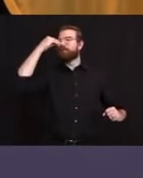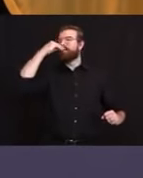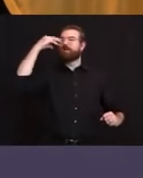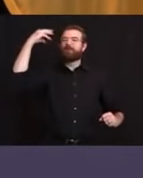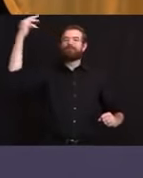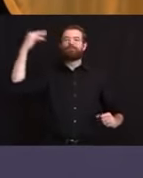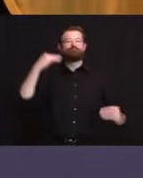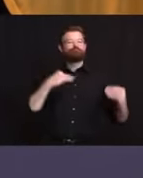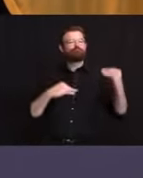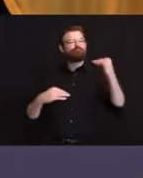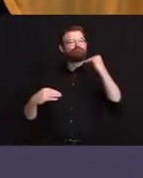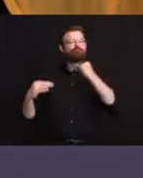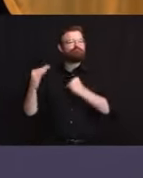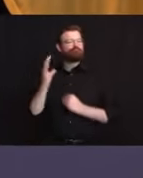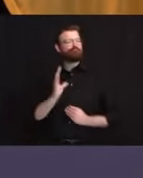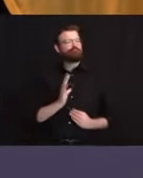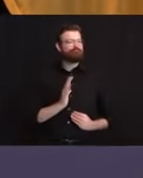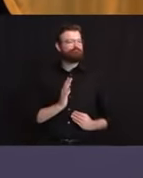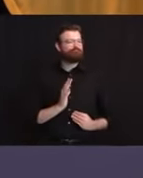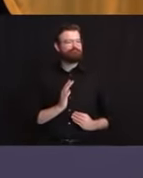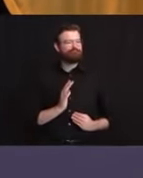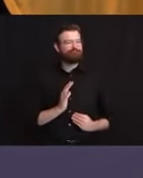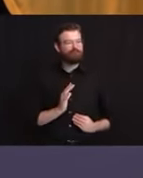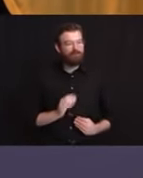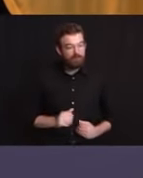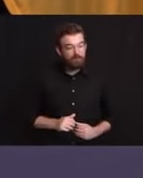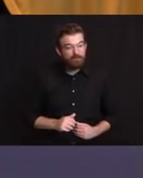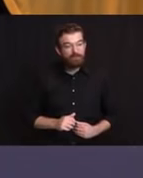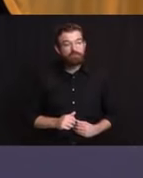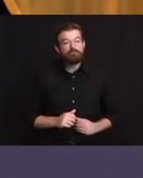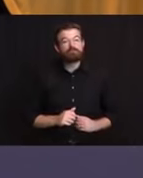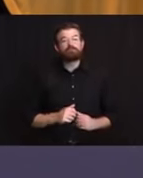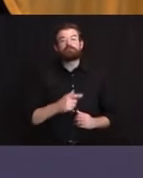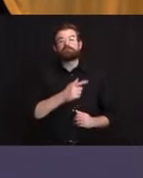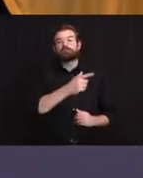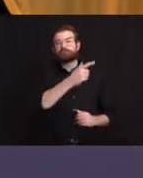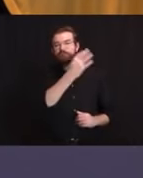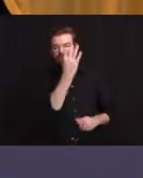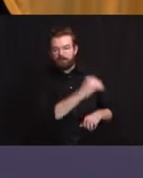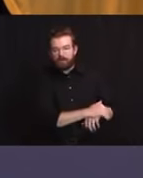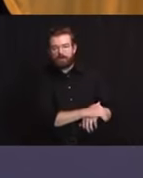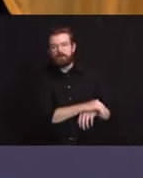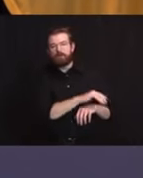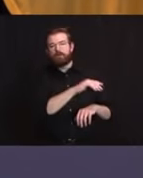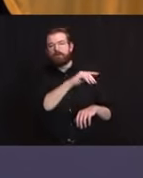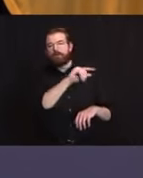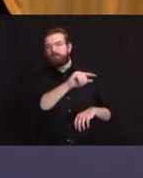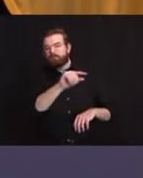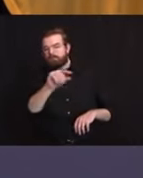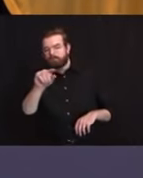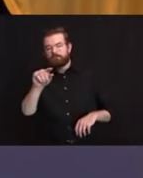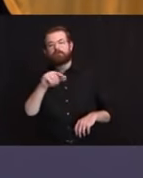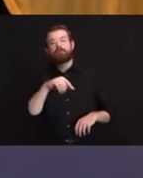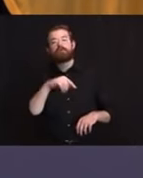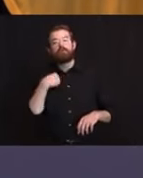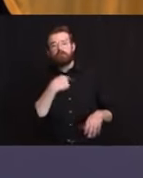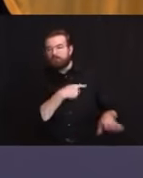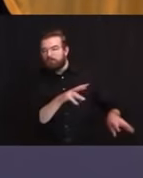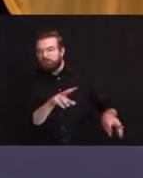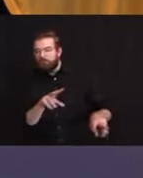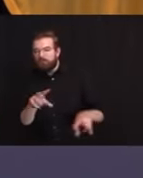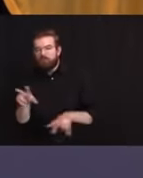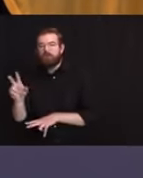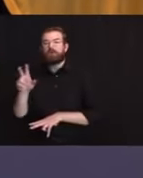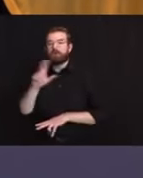Saturday night at Charlie's in Bayhead, again, really creative, not on the street, but they've done an incredible job, both including under